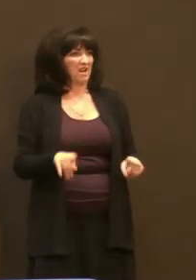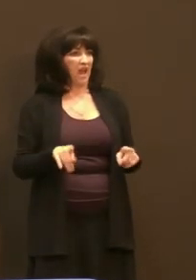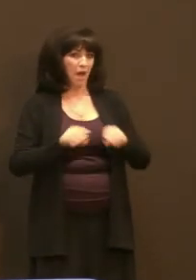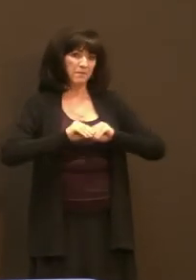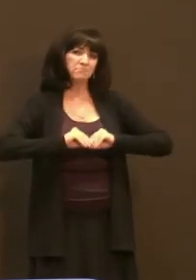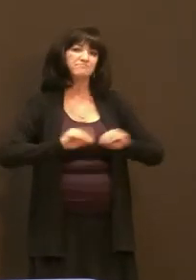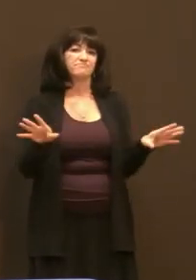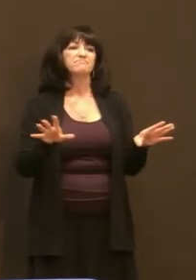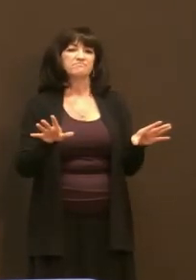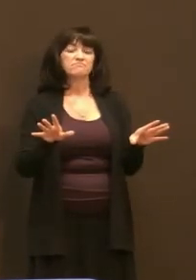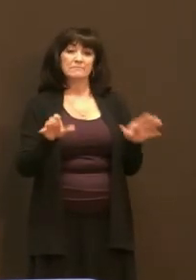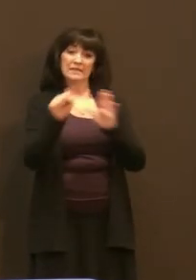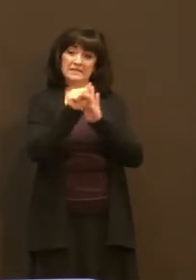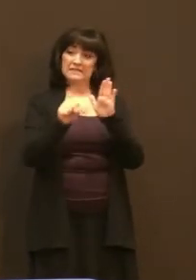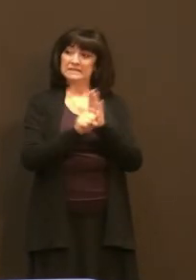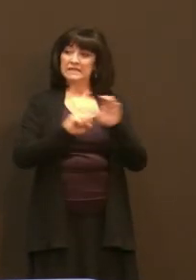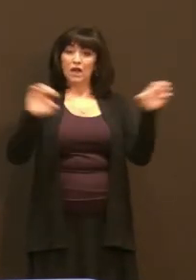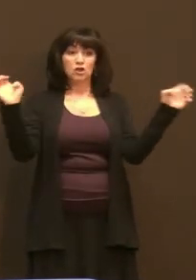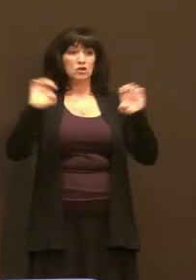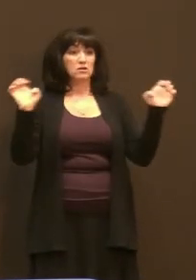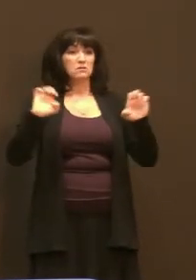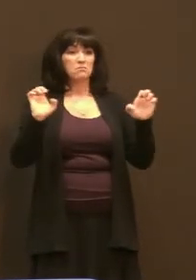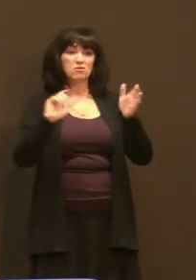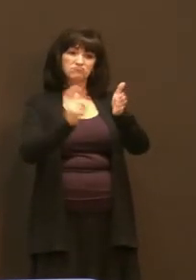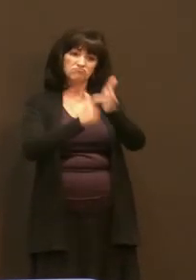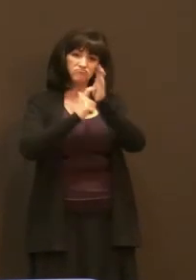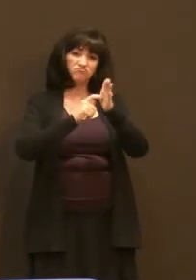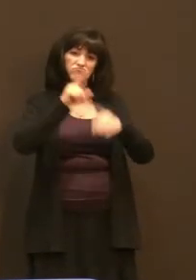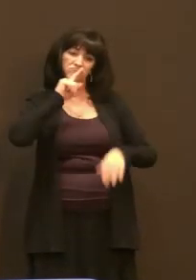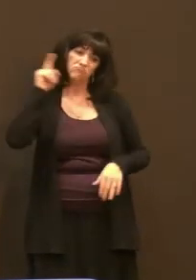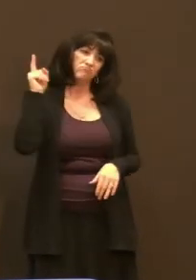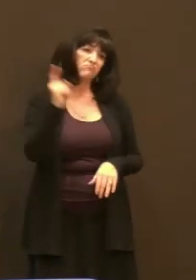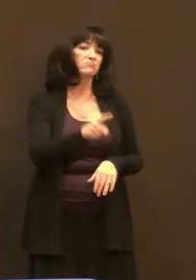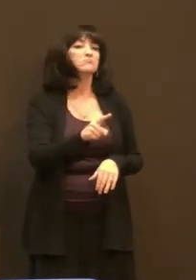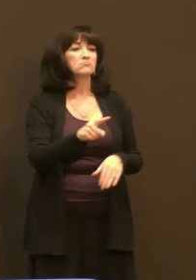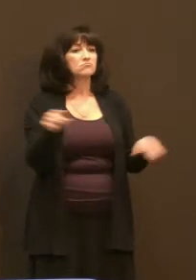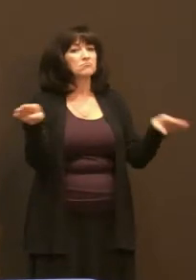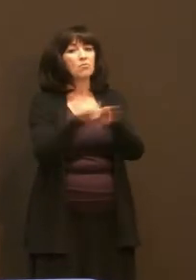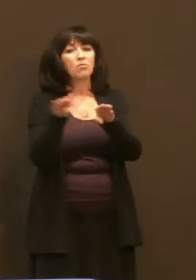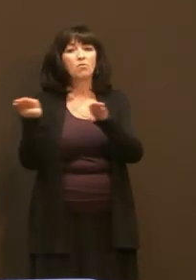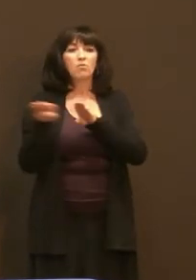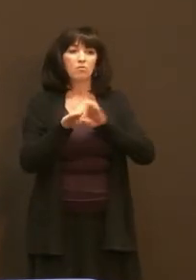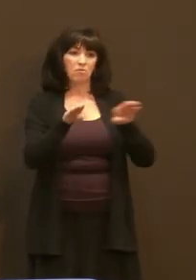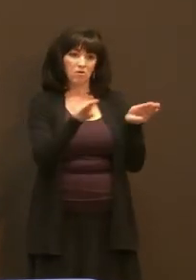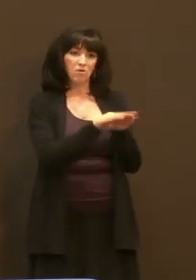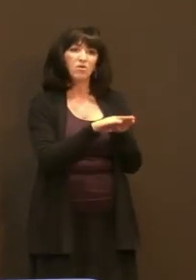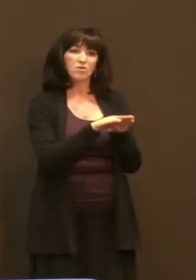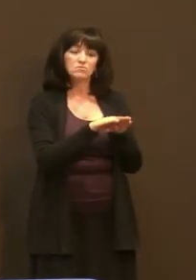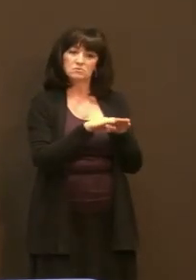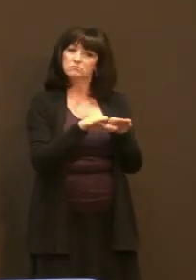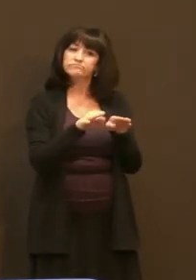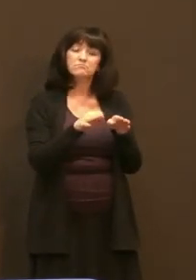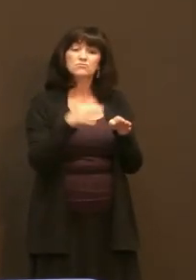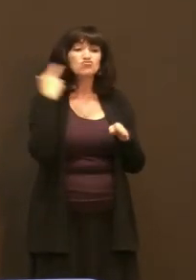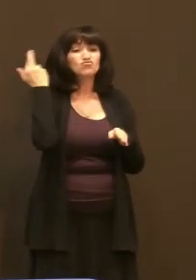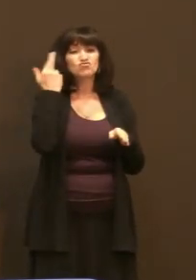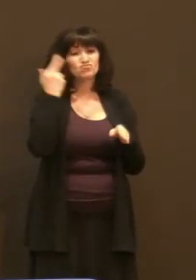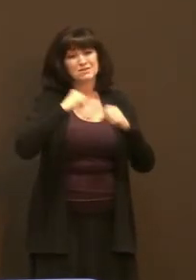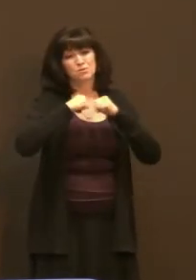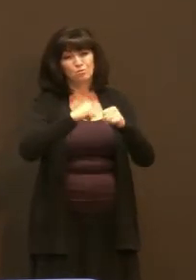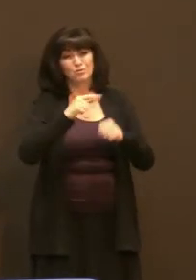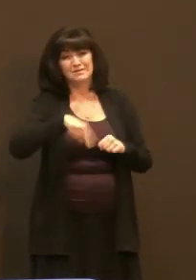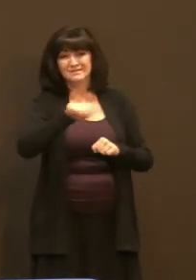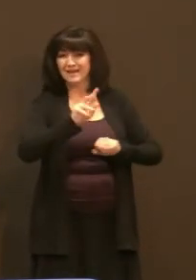state of emergency and an order that we had an action that we had to take to protect people's lives